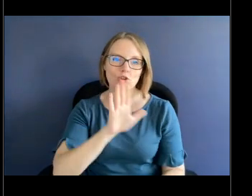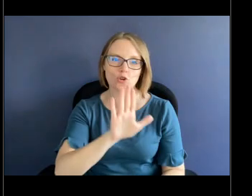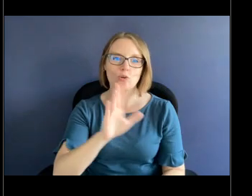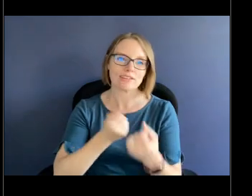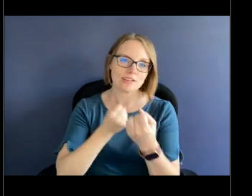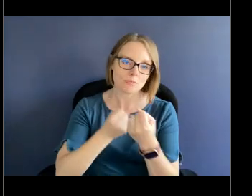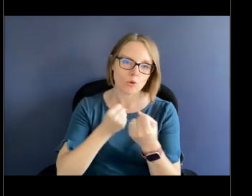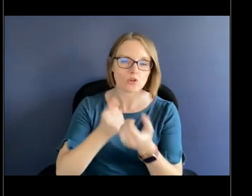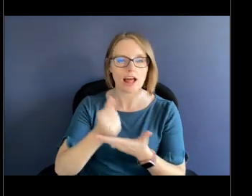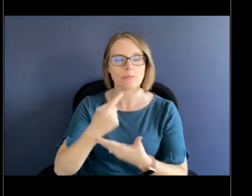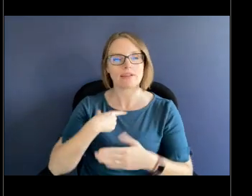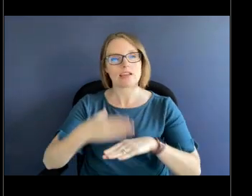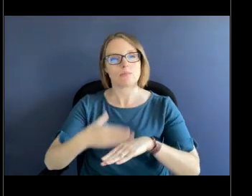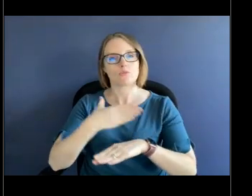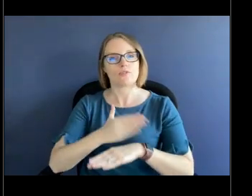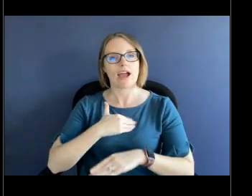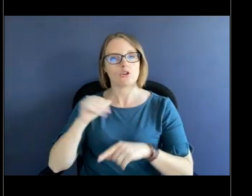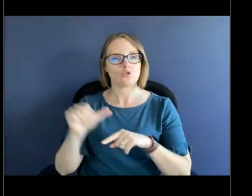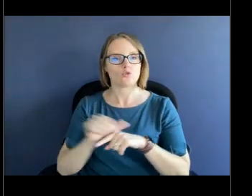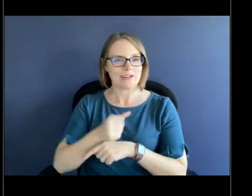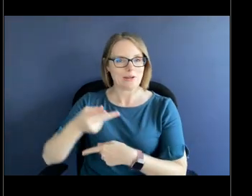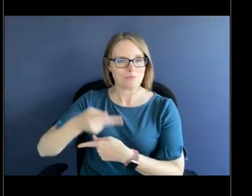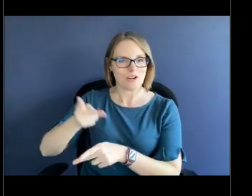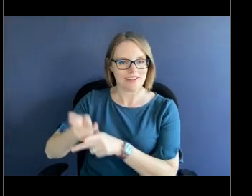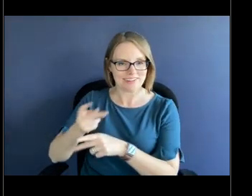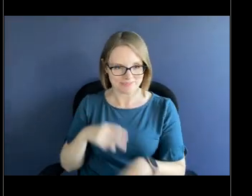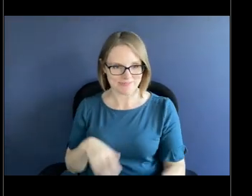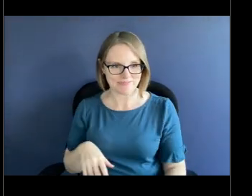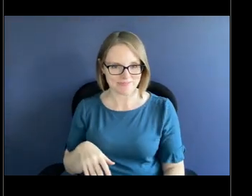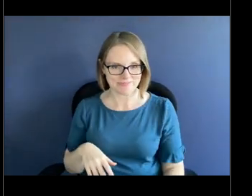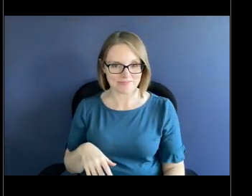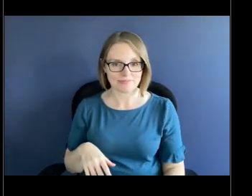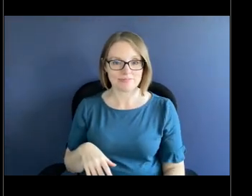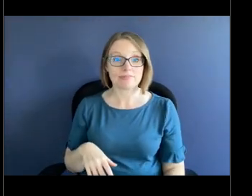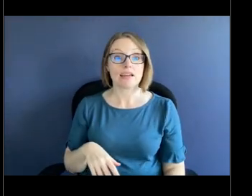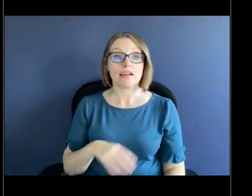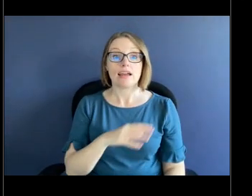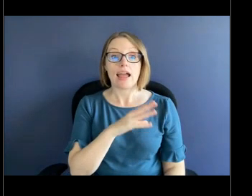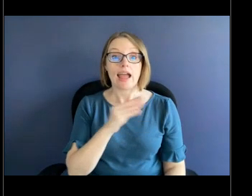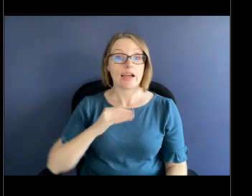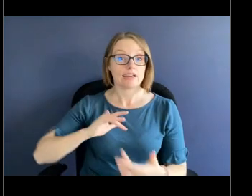improving our training products. And contacts.